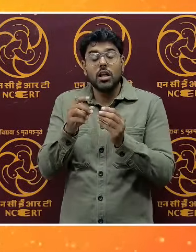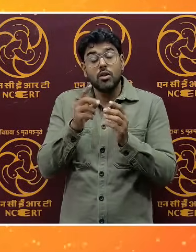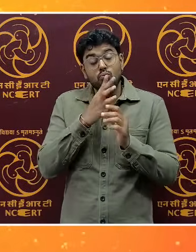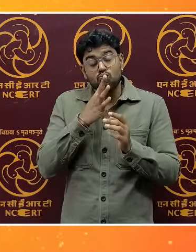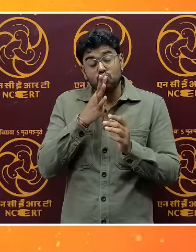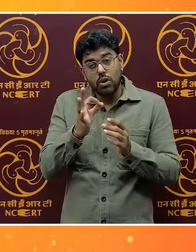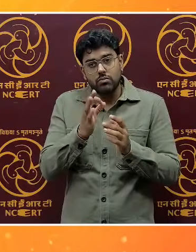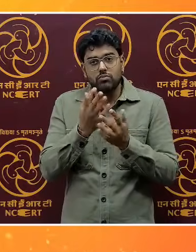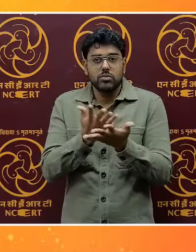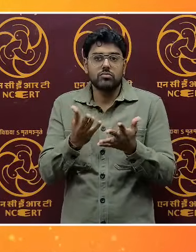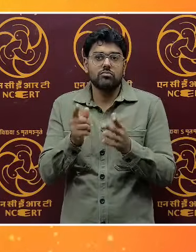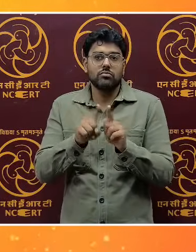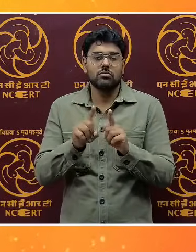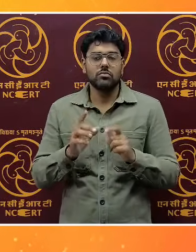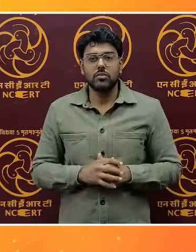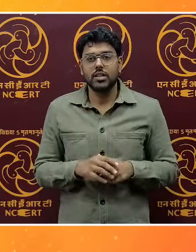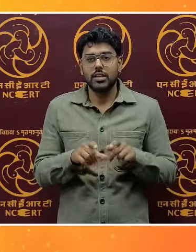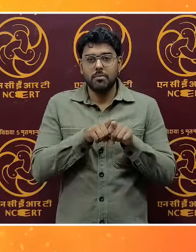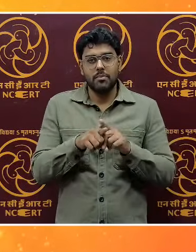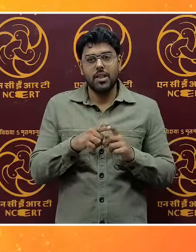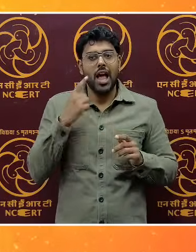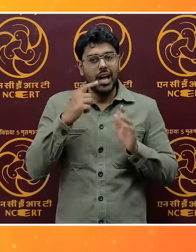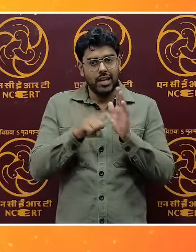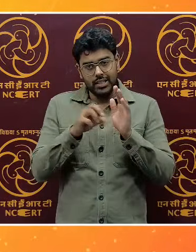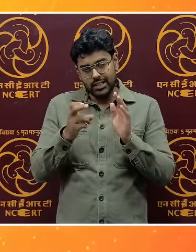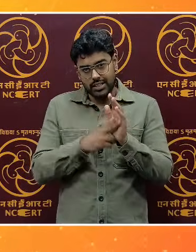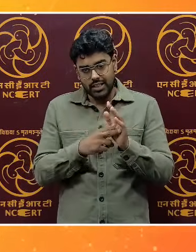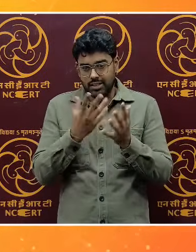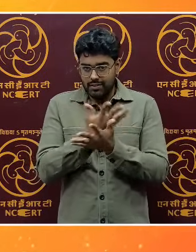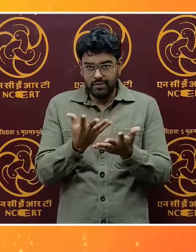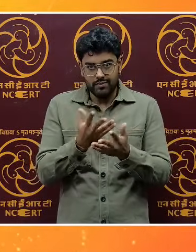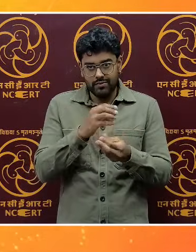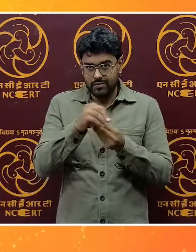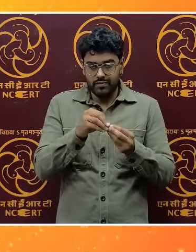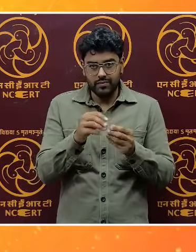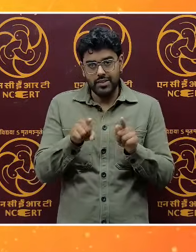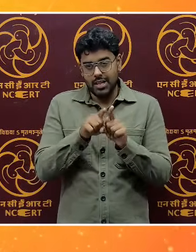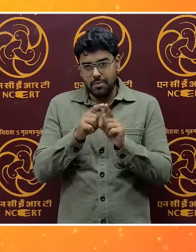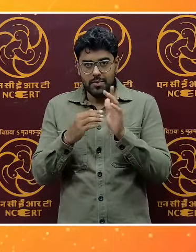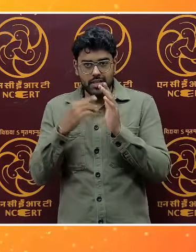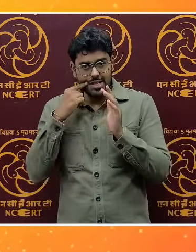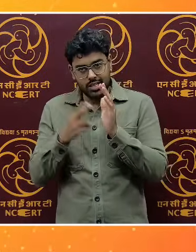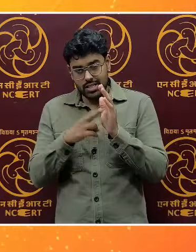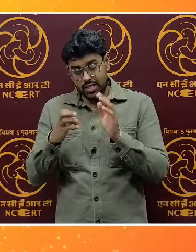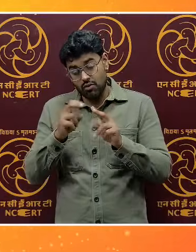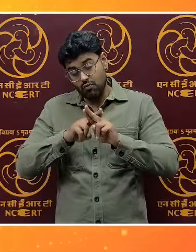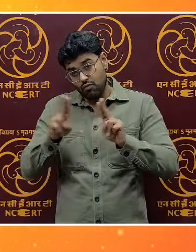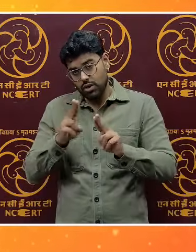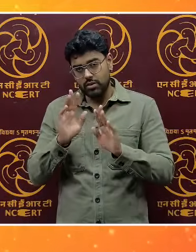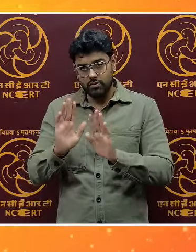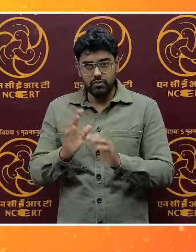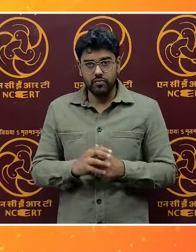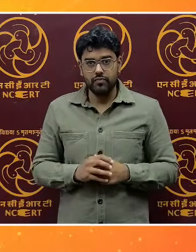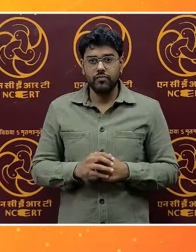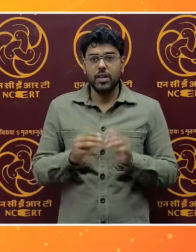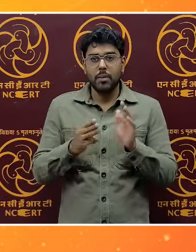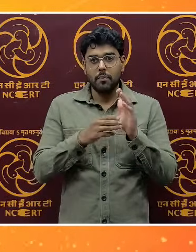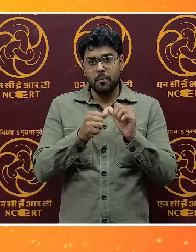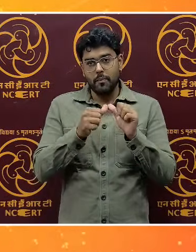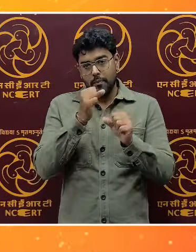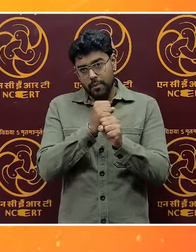Yes. So iron, all iron elements, the same goes with zinc. All zinc. All